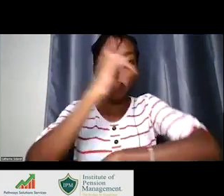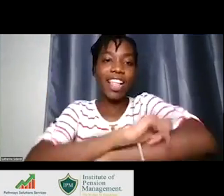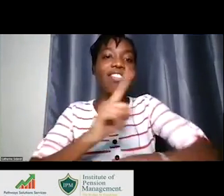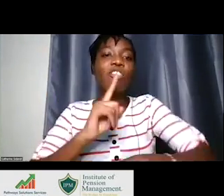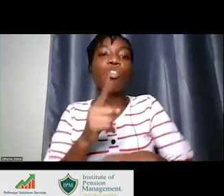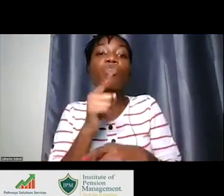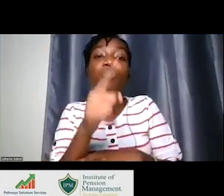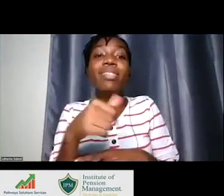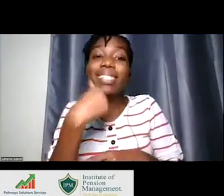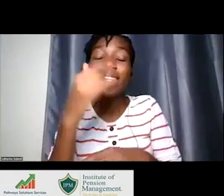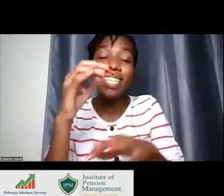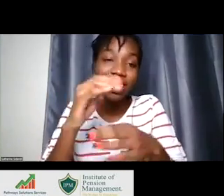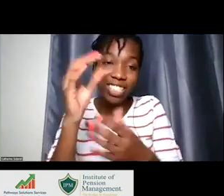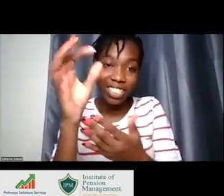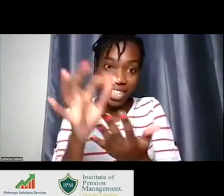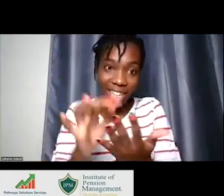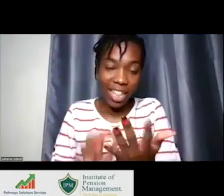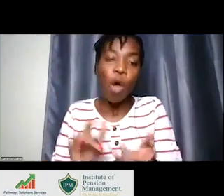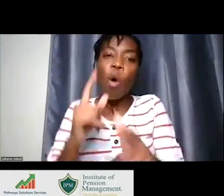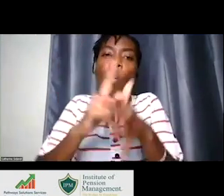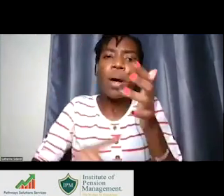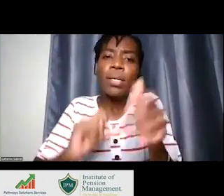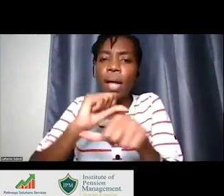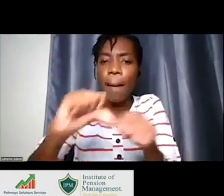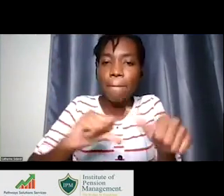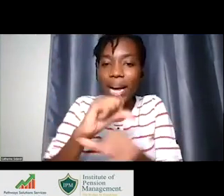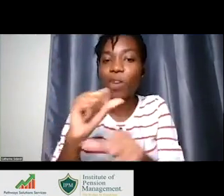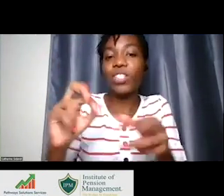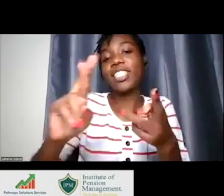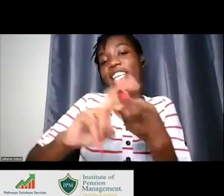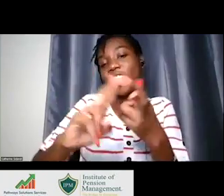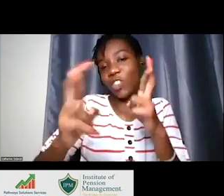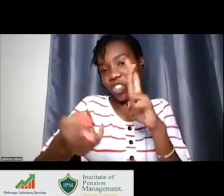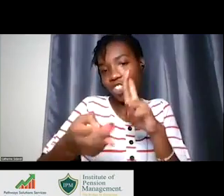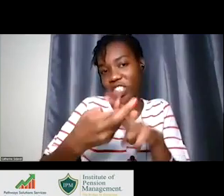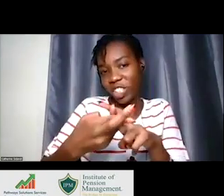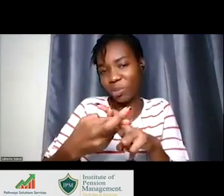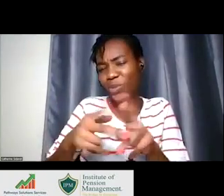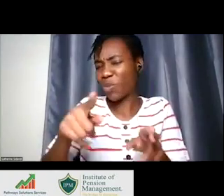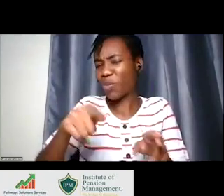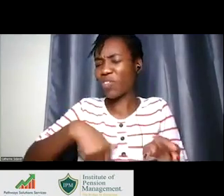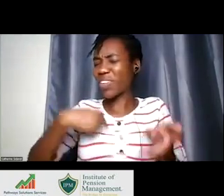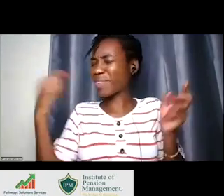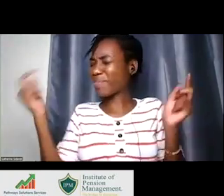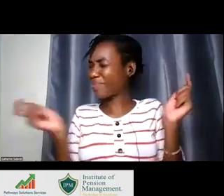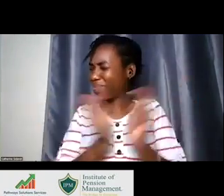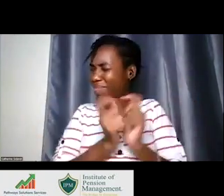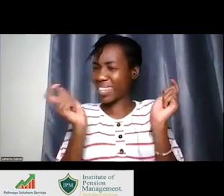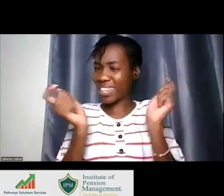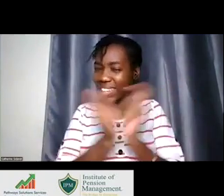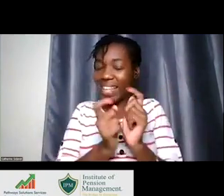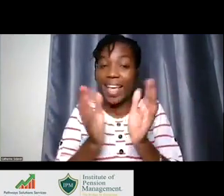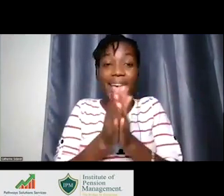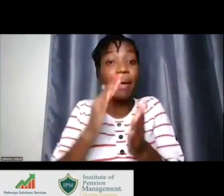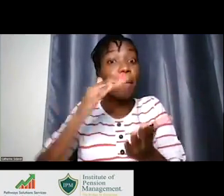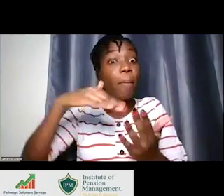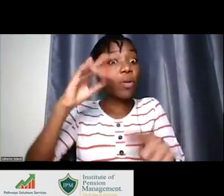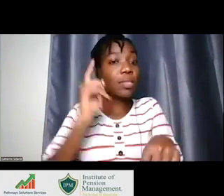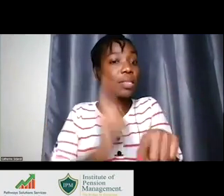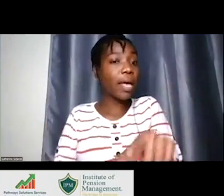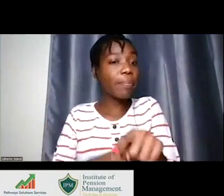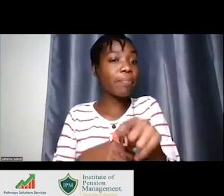what about relationships is hurts the most, and especially end of a relationship?